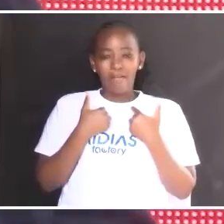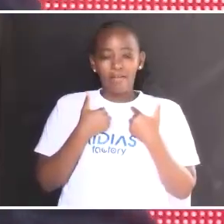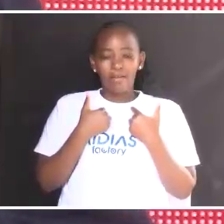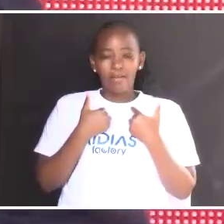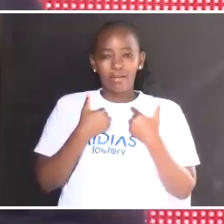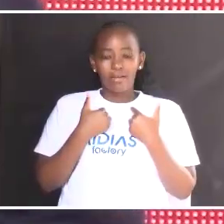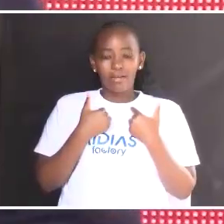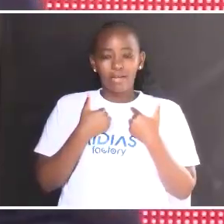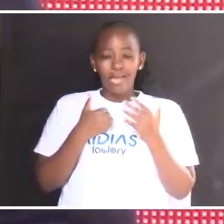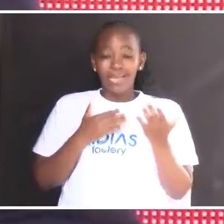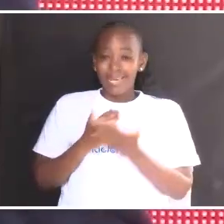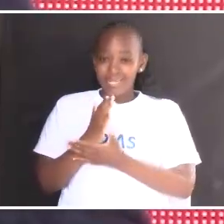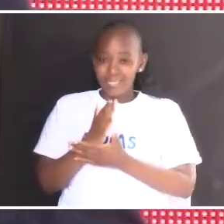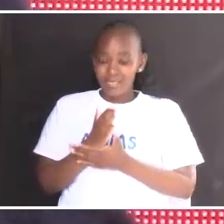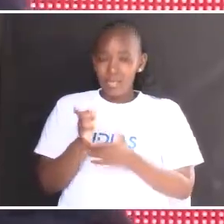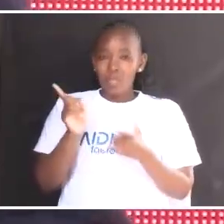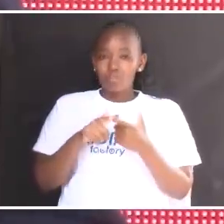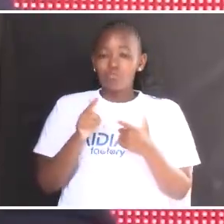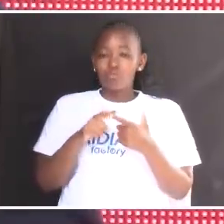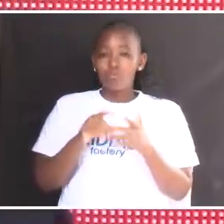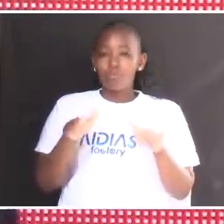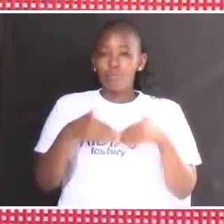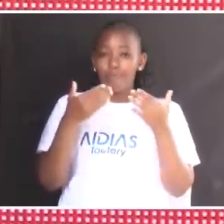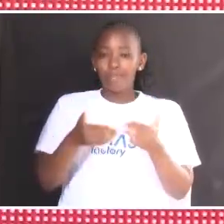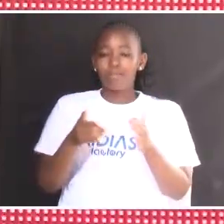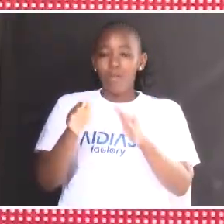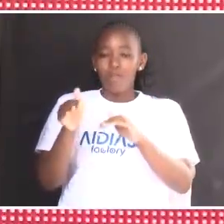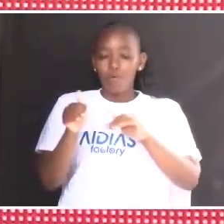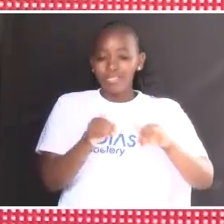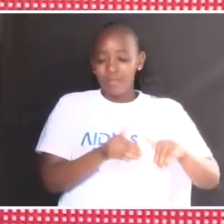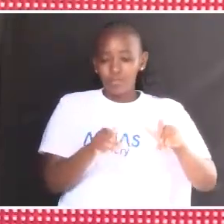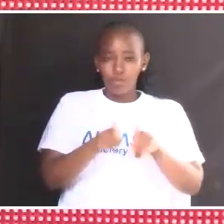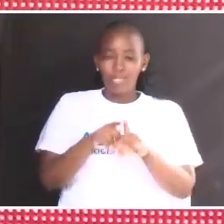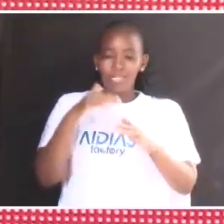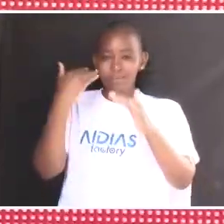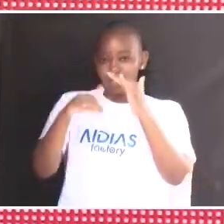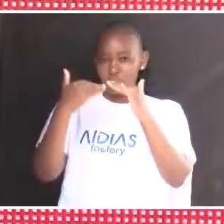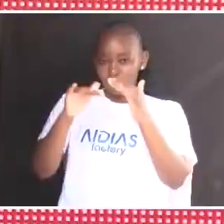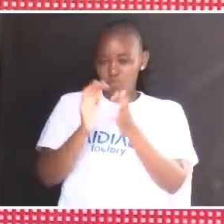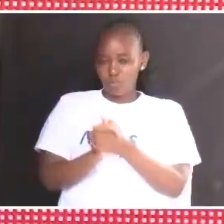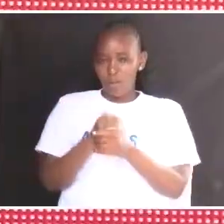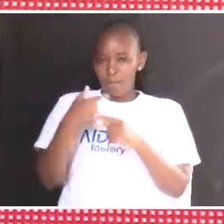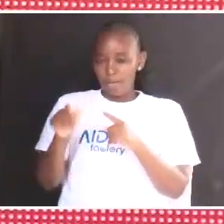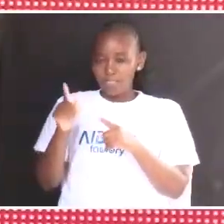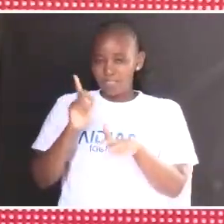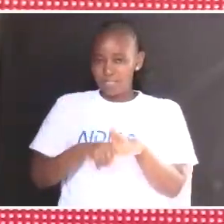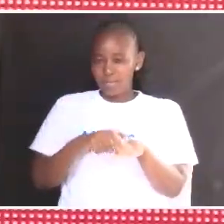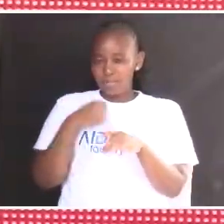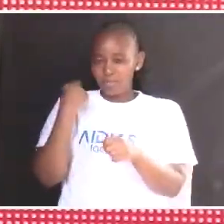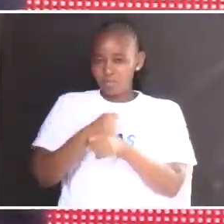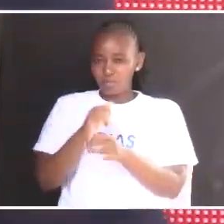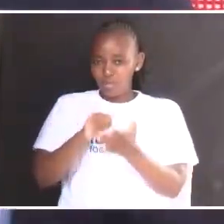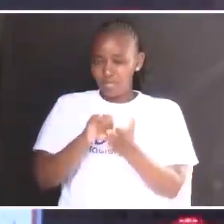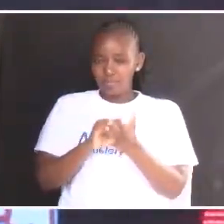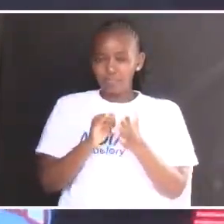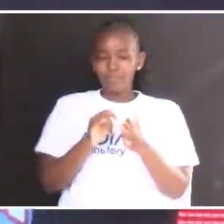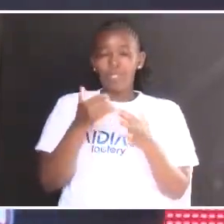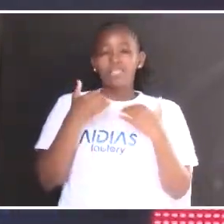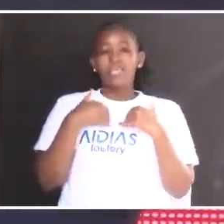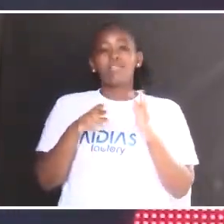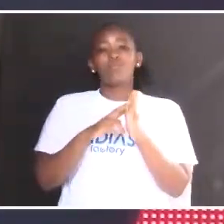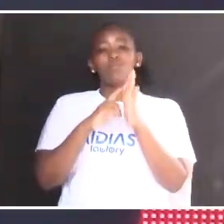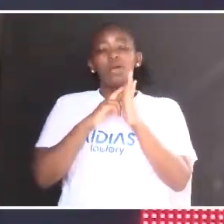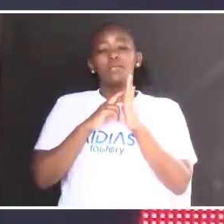the right to provide for exemptions and limitations. But of course, once they do that, then they are